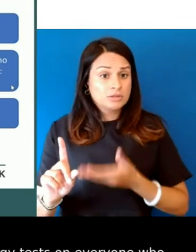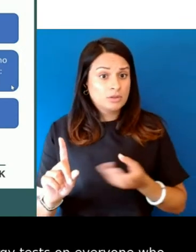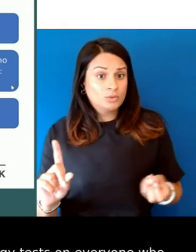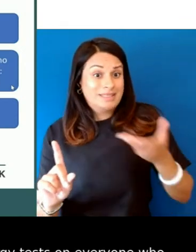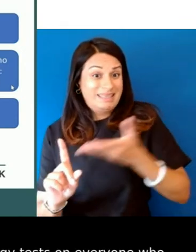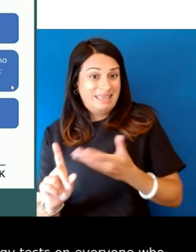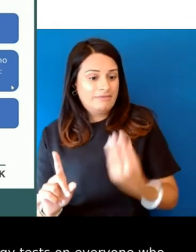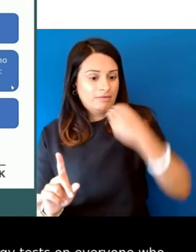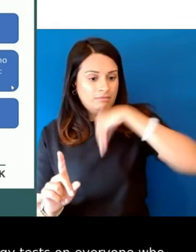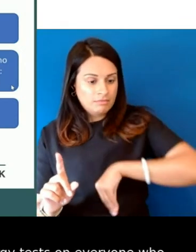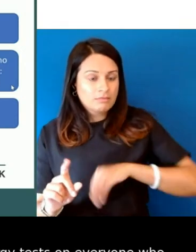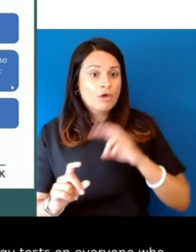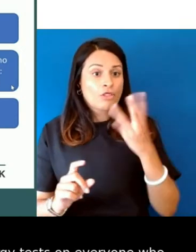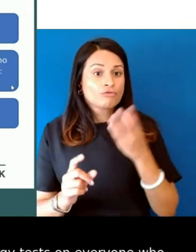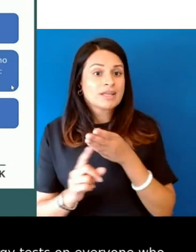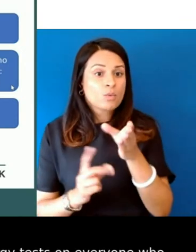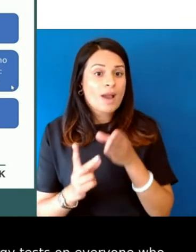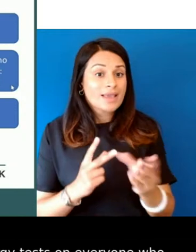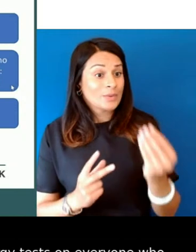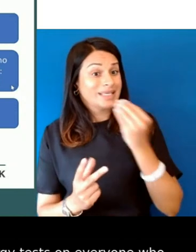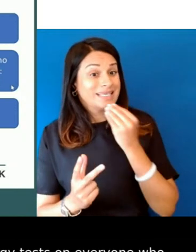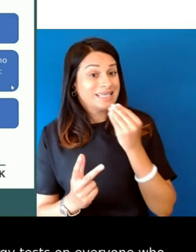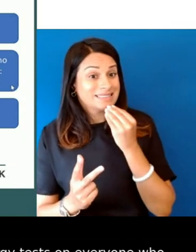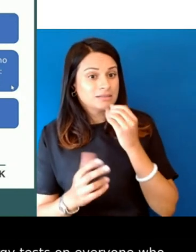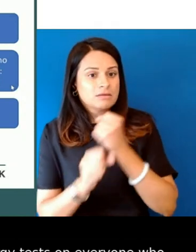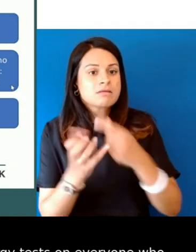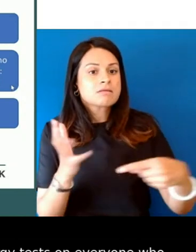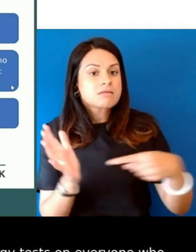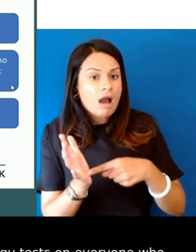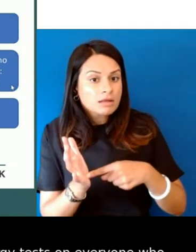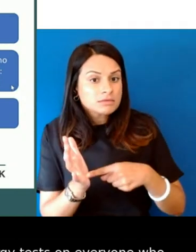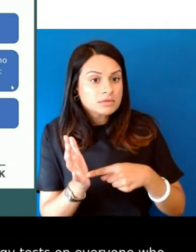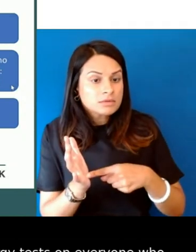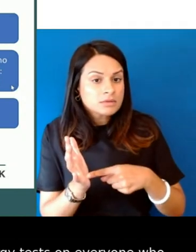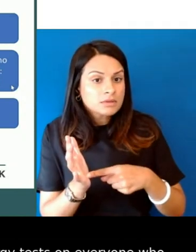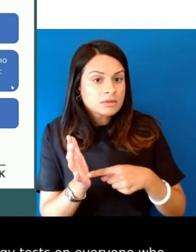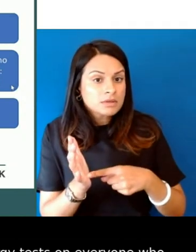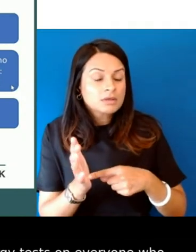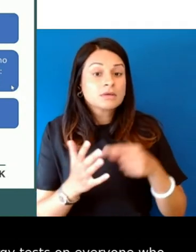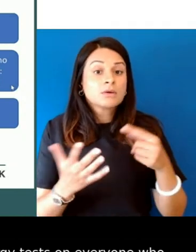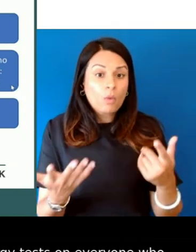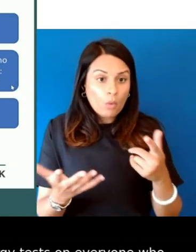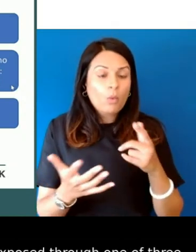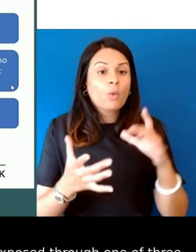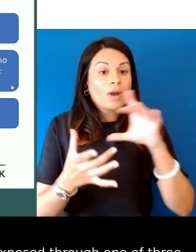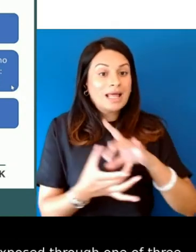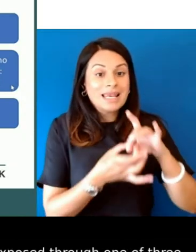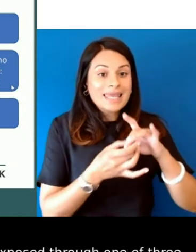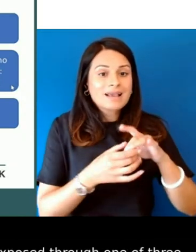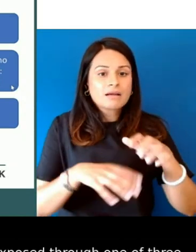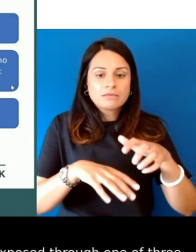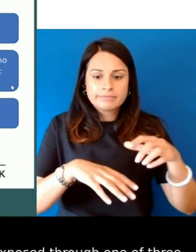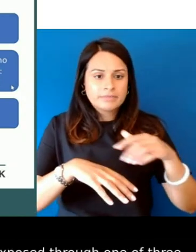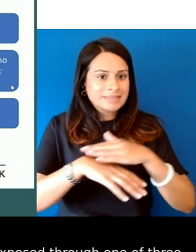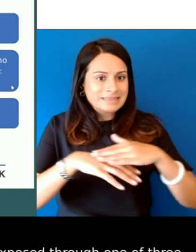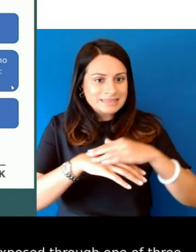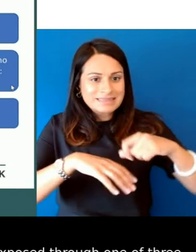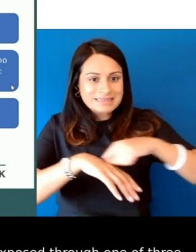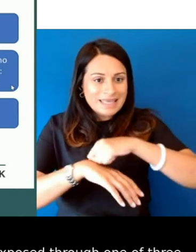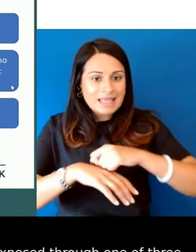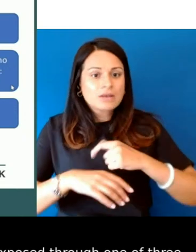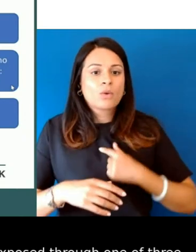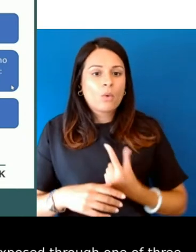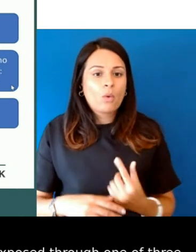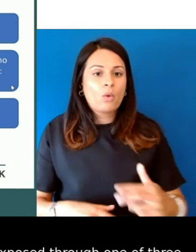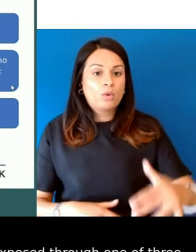ways either through eating it so through the gut through that defective skin barrier that we've talked about with eczema or by inhaling it and when that